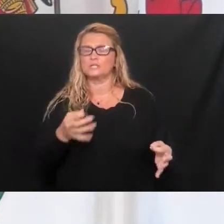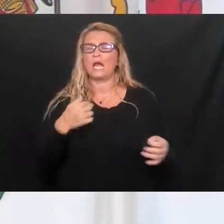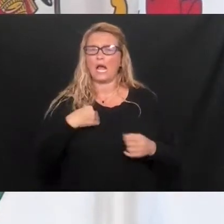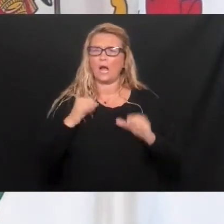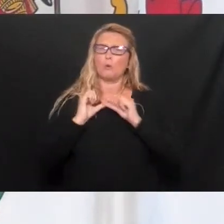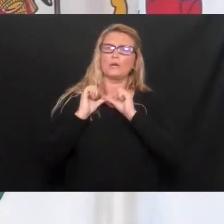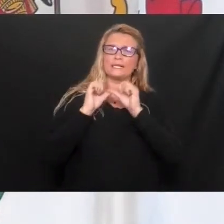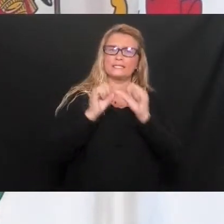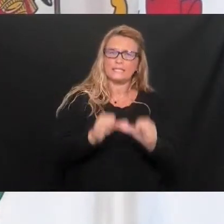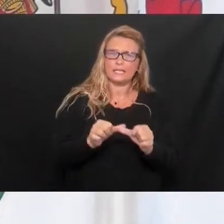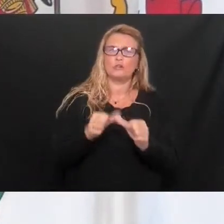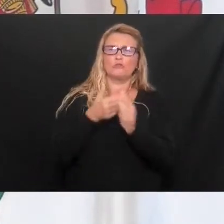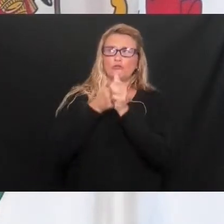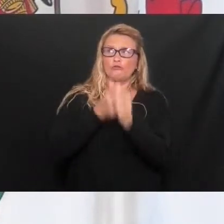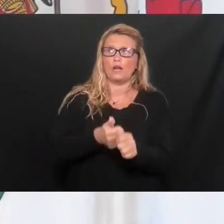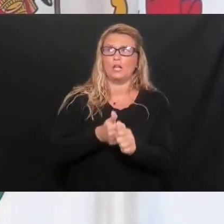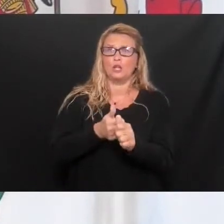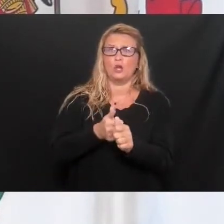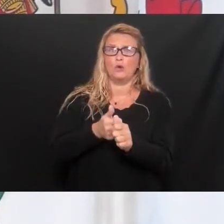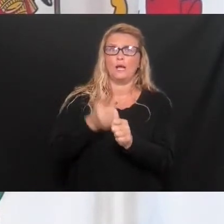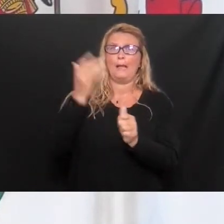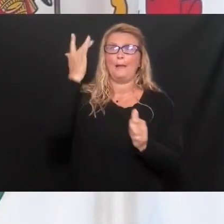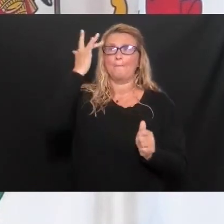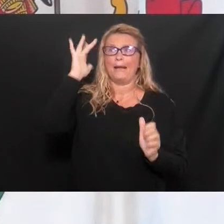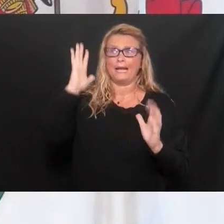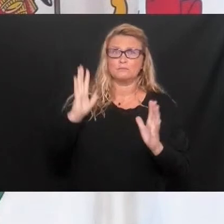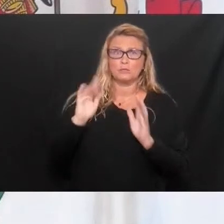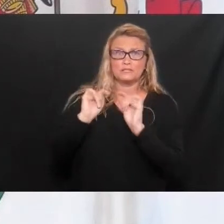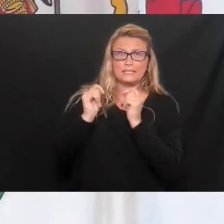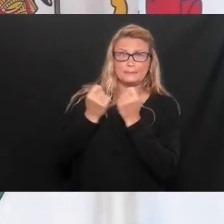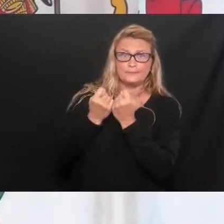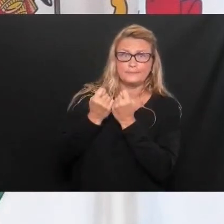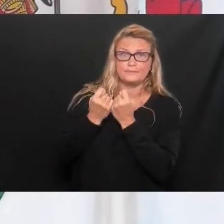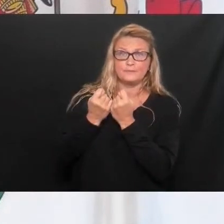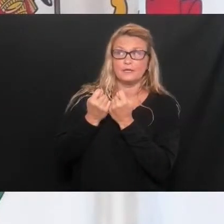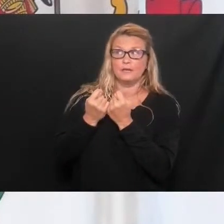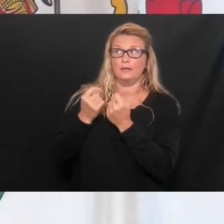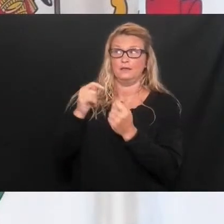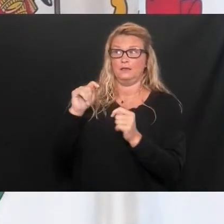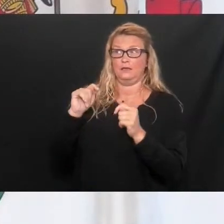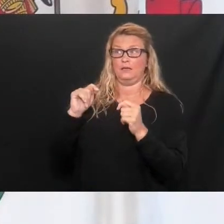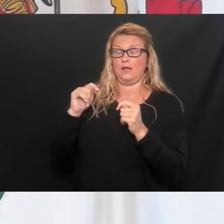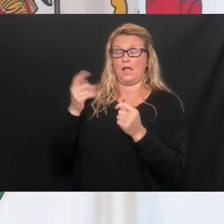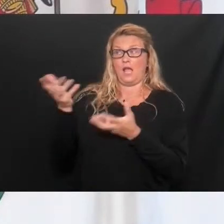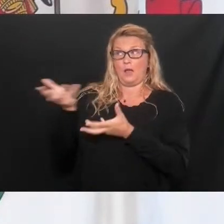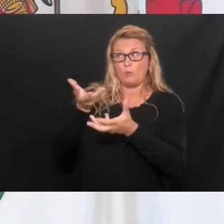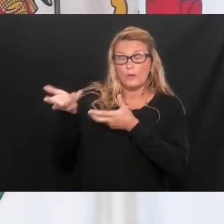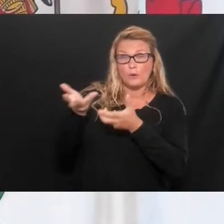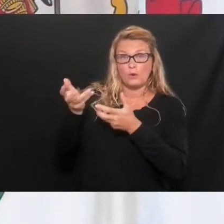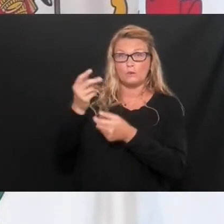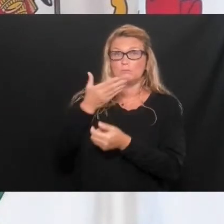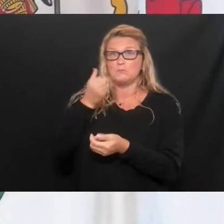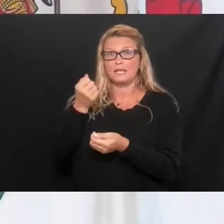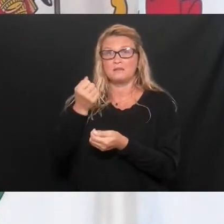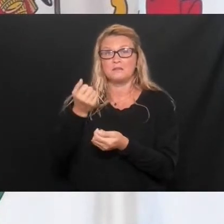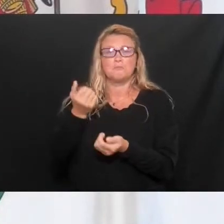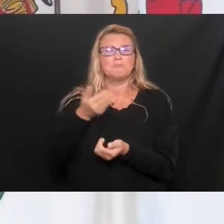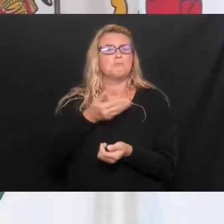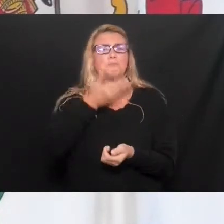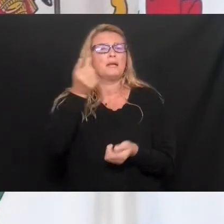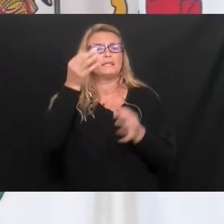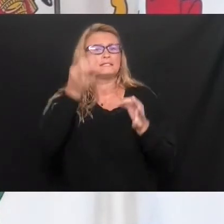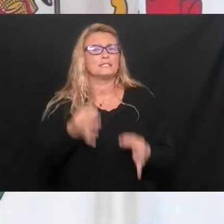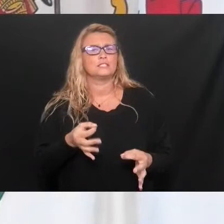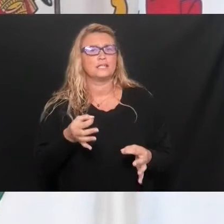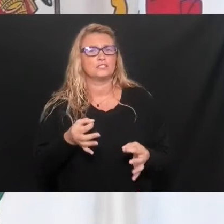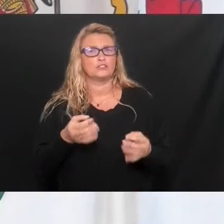all the experts that I can possibly listen to, especially the ones that are close to me. and we're going to make the best decisions that we can make from